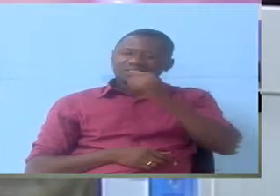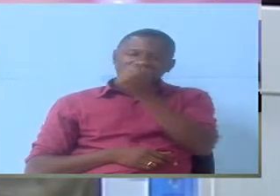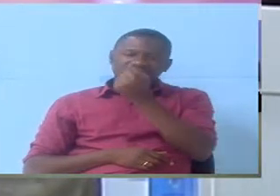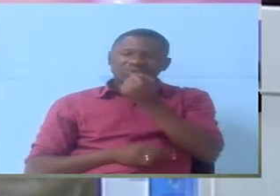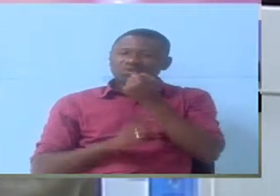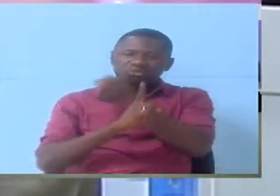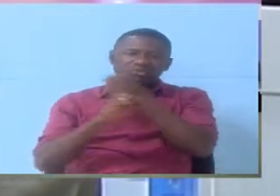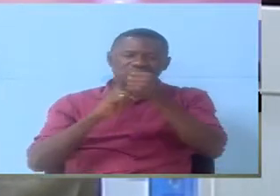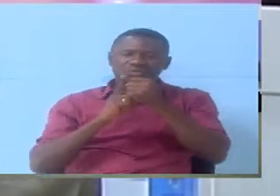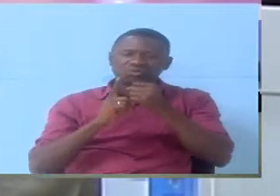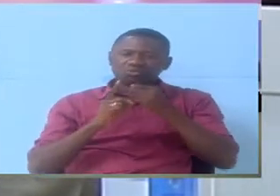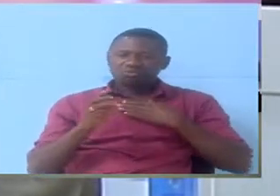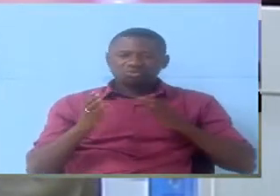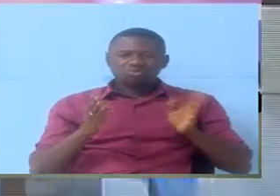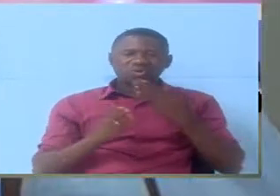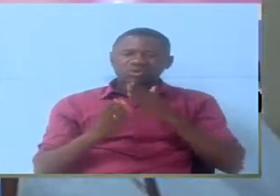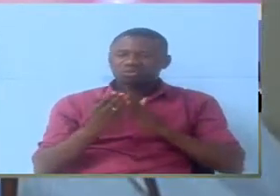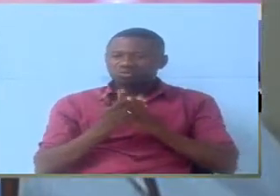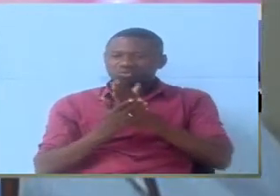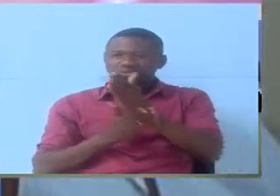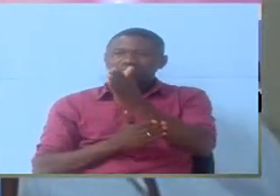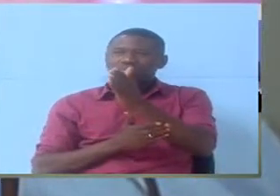difficulties that you went through.